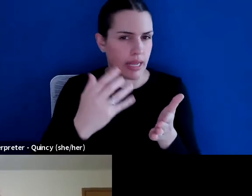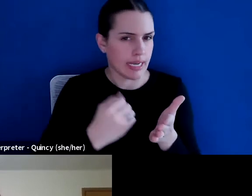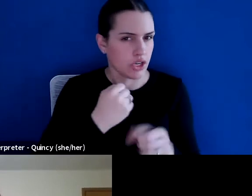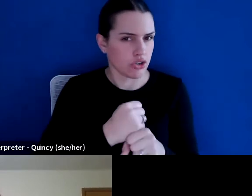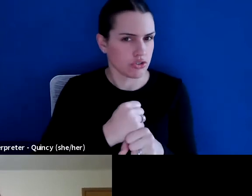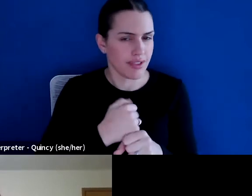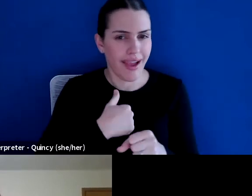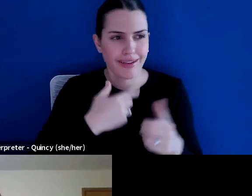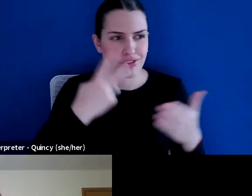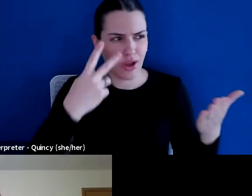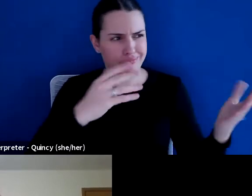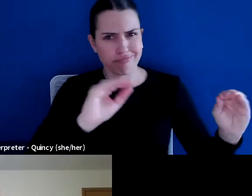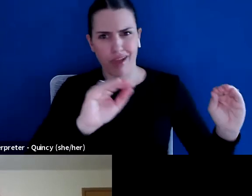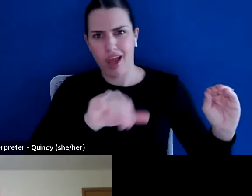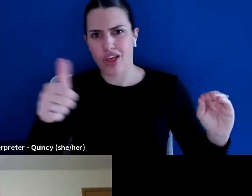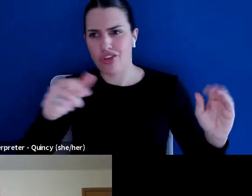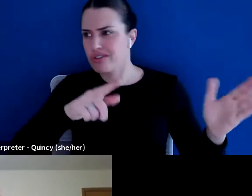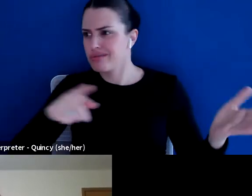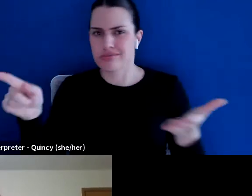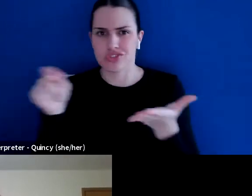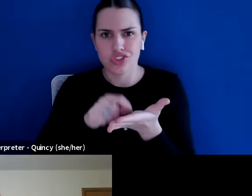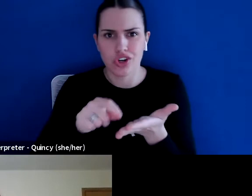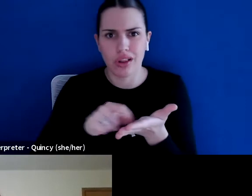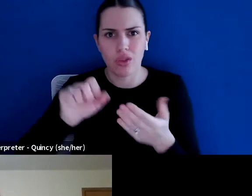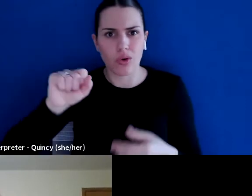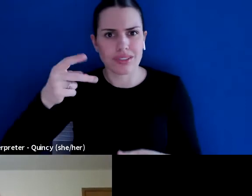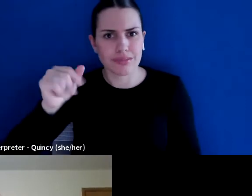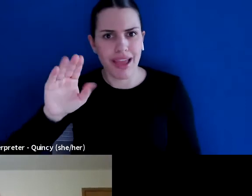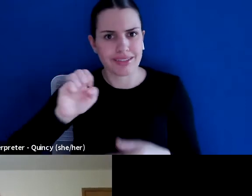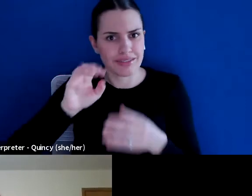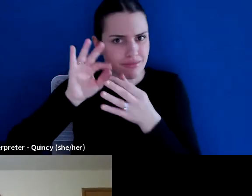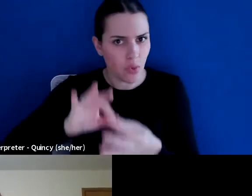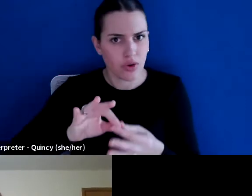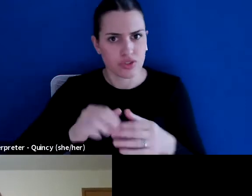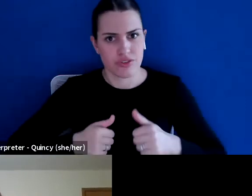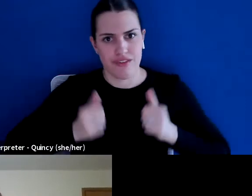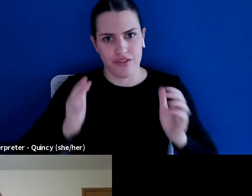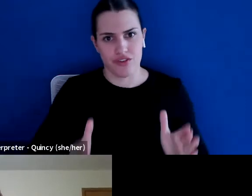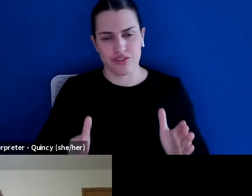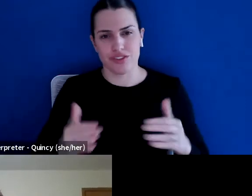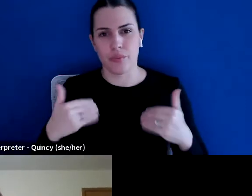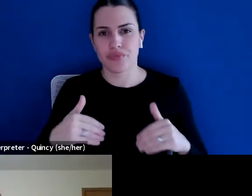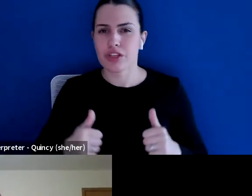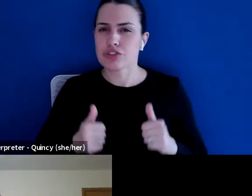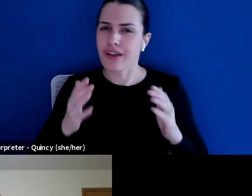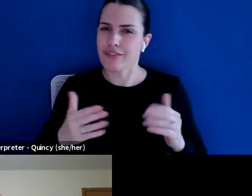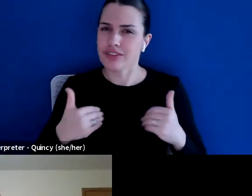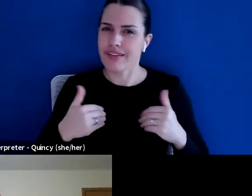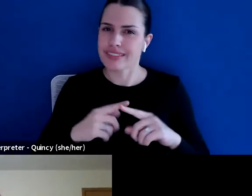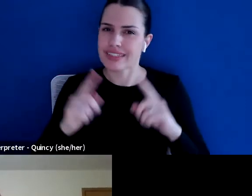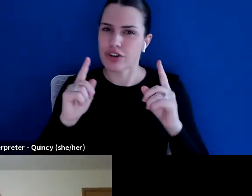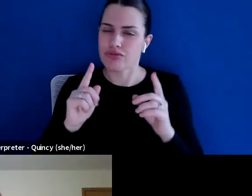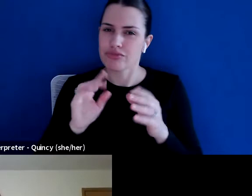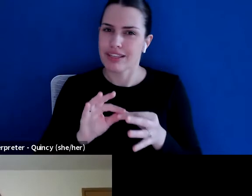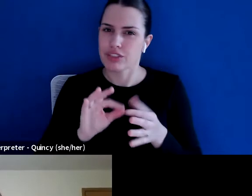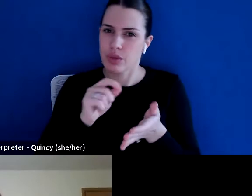didn't see that there was a journal or space like that existed for survivors. And survivors have different relationships to writing and